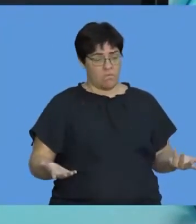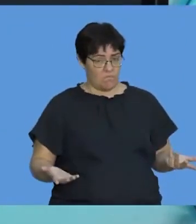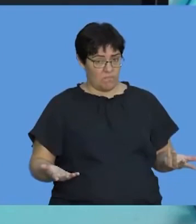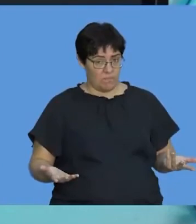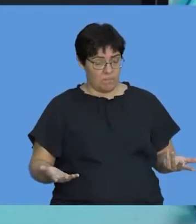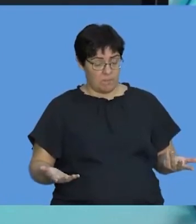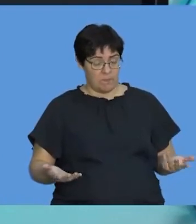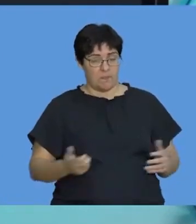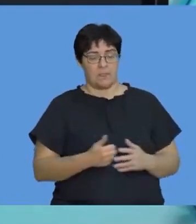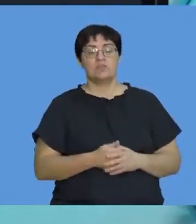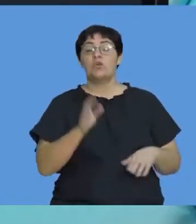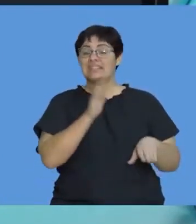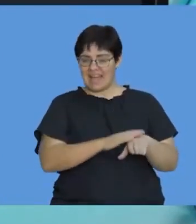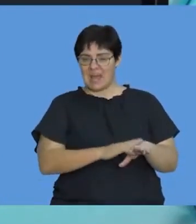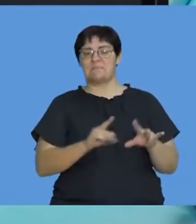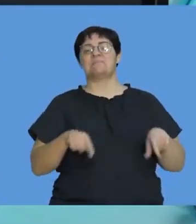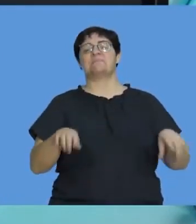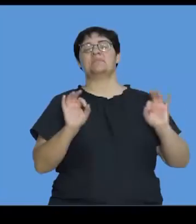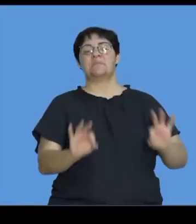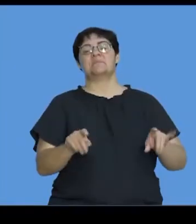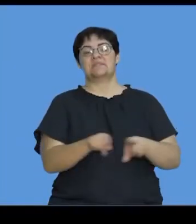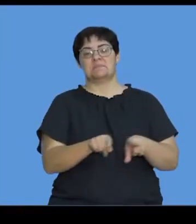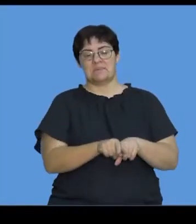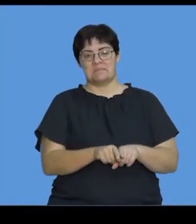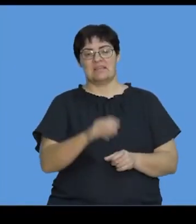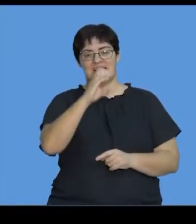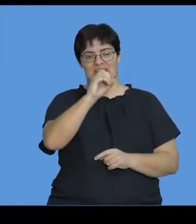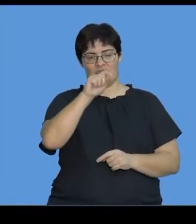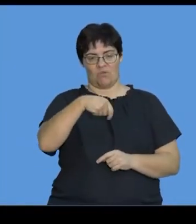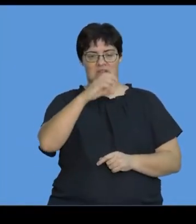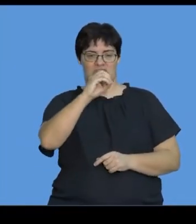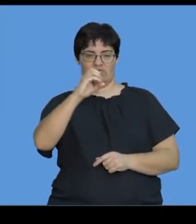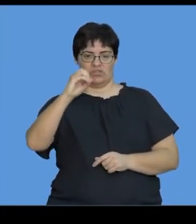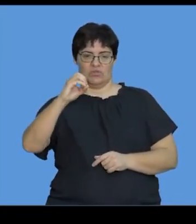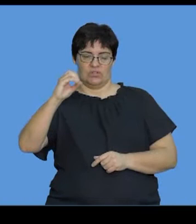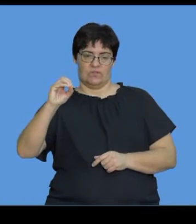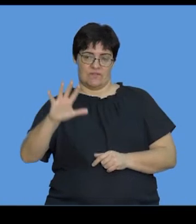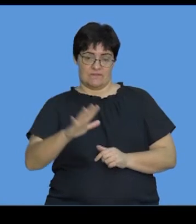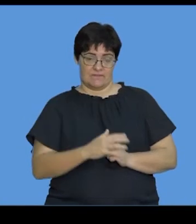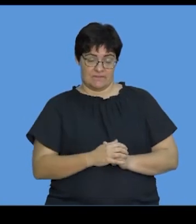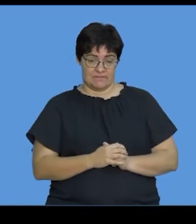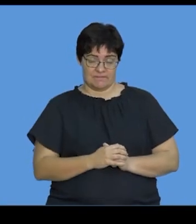hockey stick. Okay? So my time is the same.